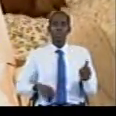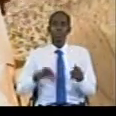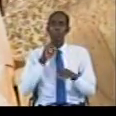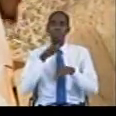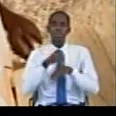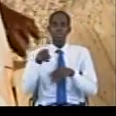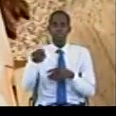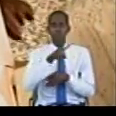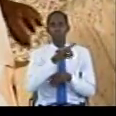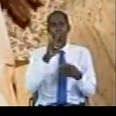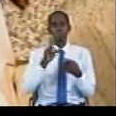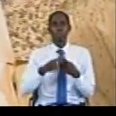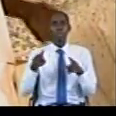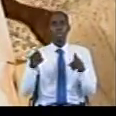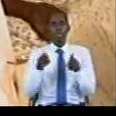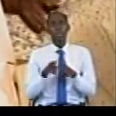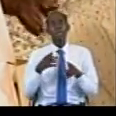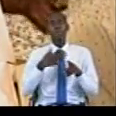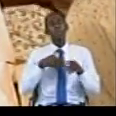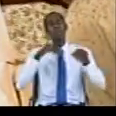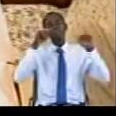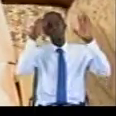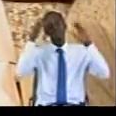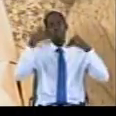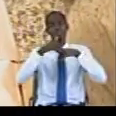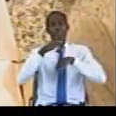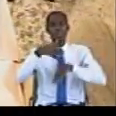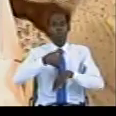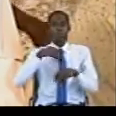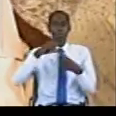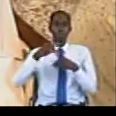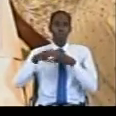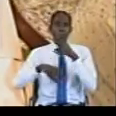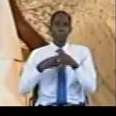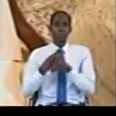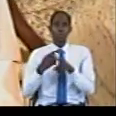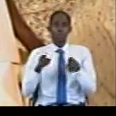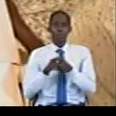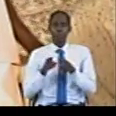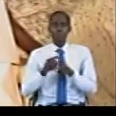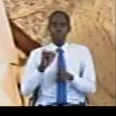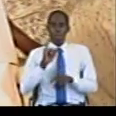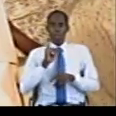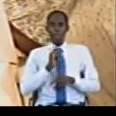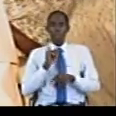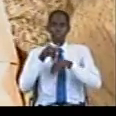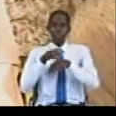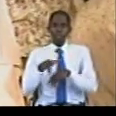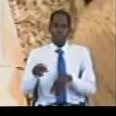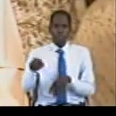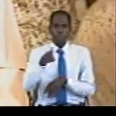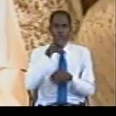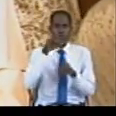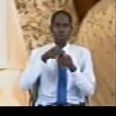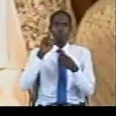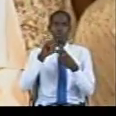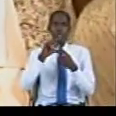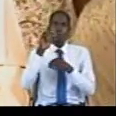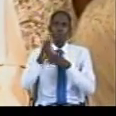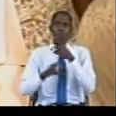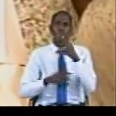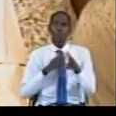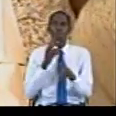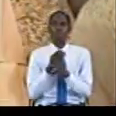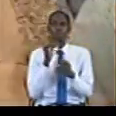Father have sent me into the world, even so send I you into the world, that